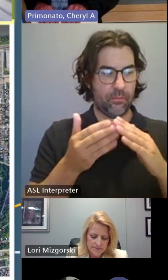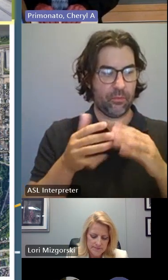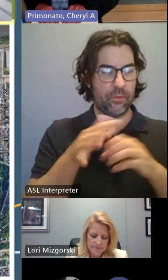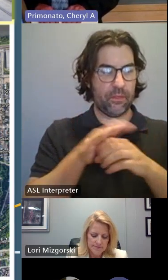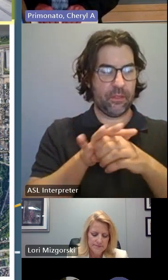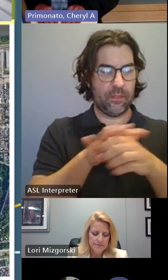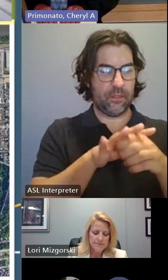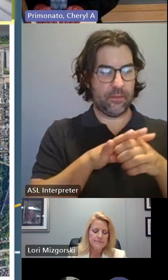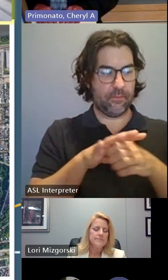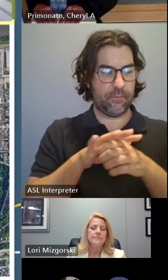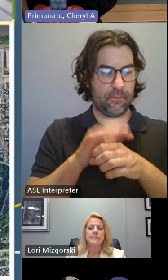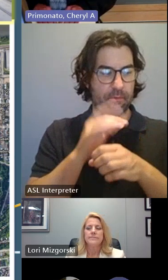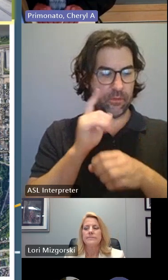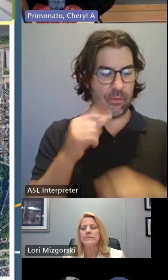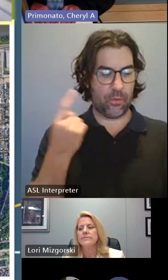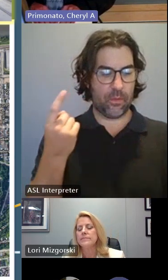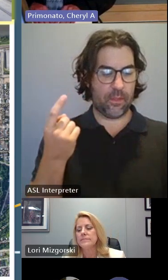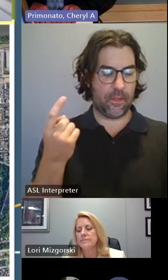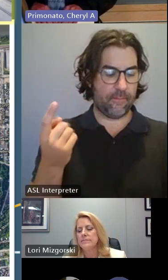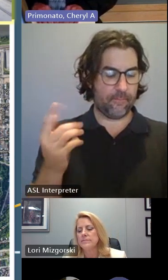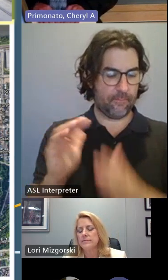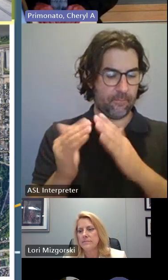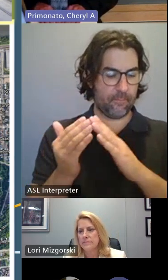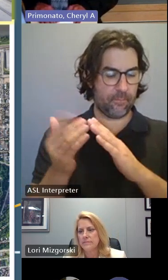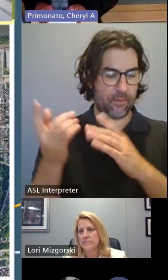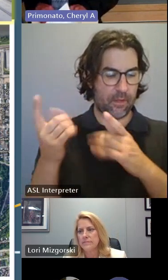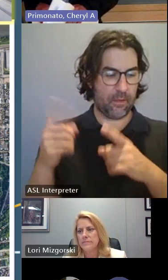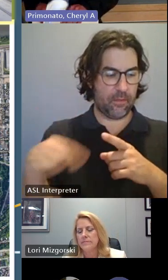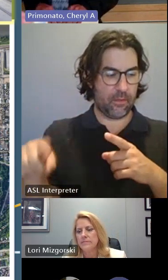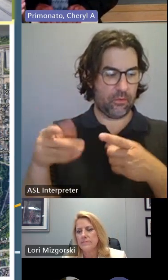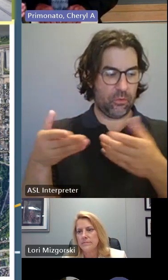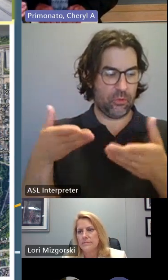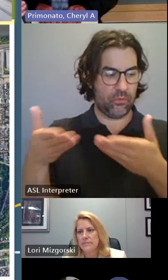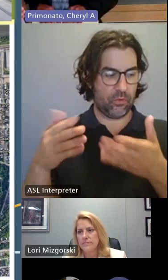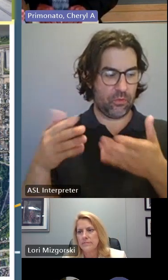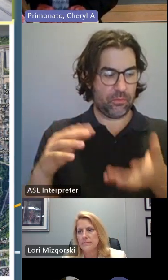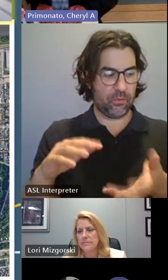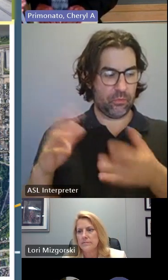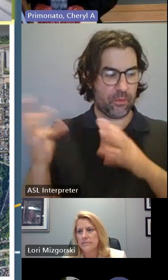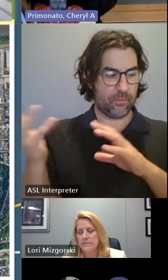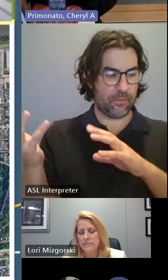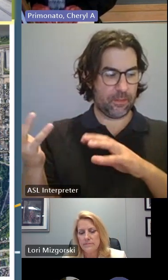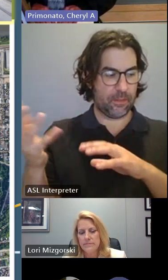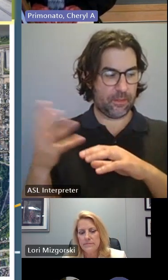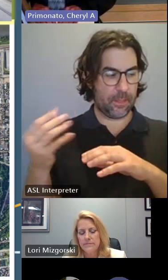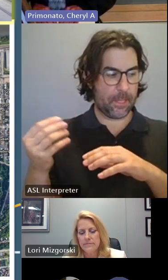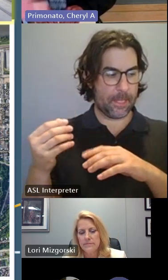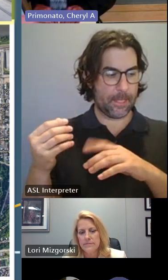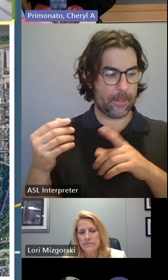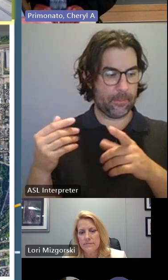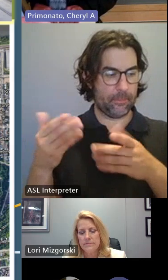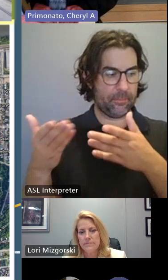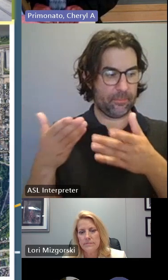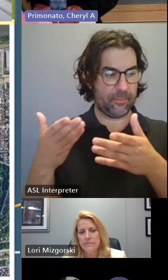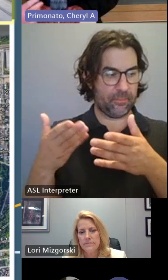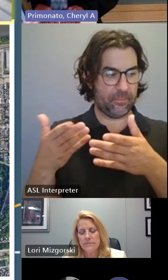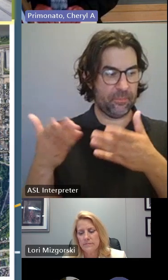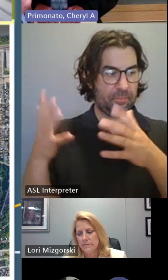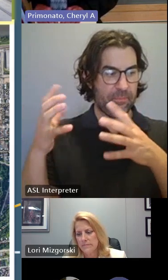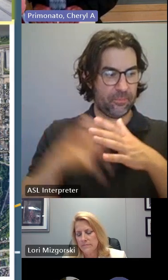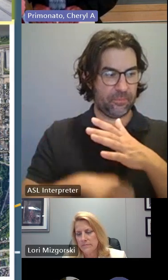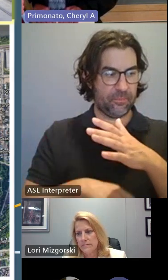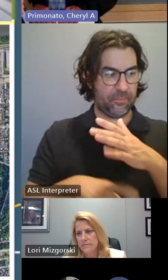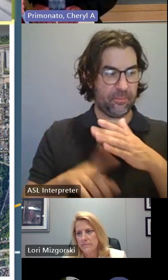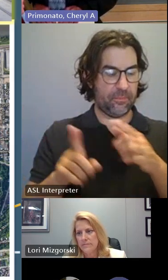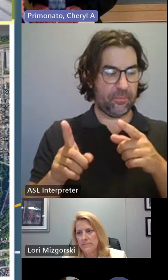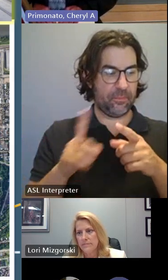neighborhoods, not just communities where the service will be disrupted and the service will be taken away, but